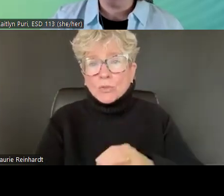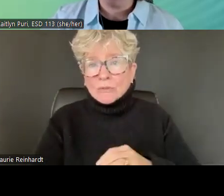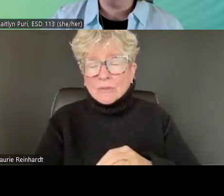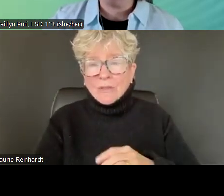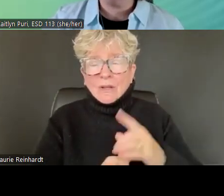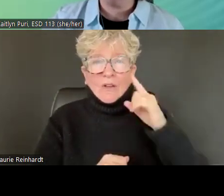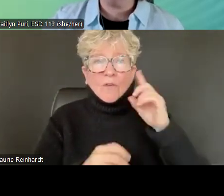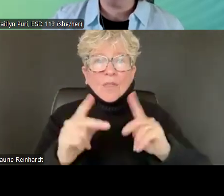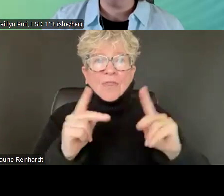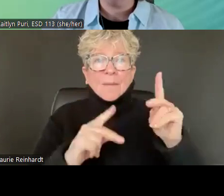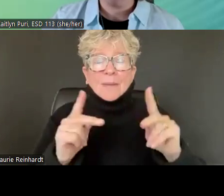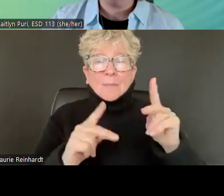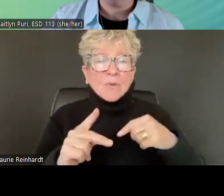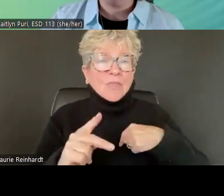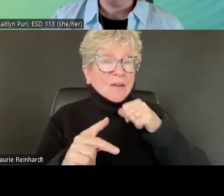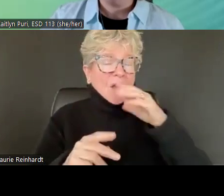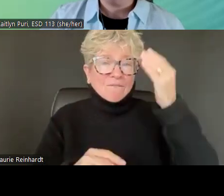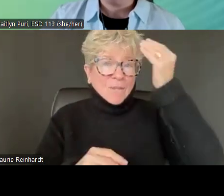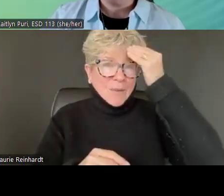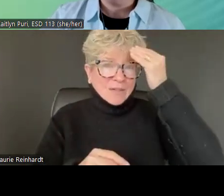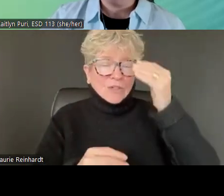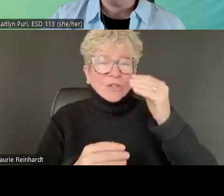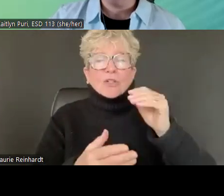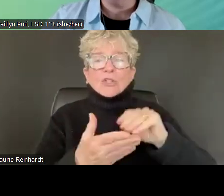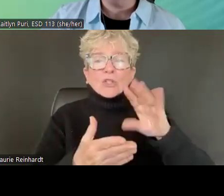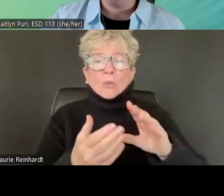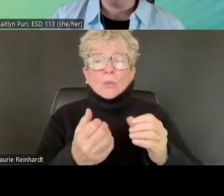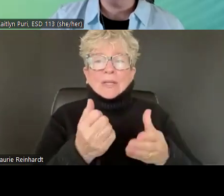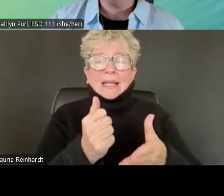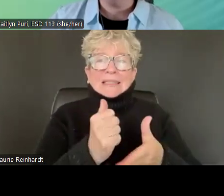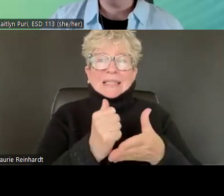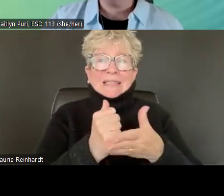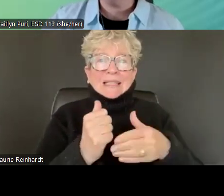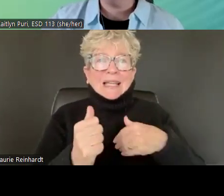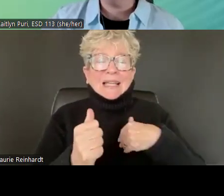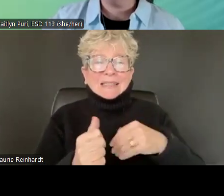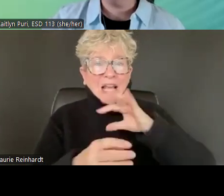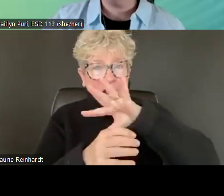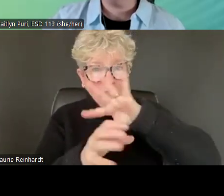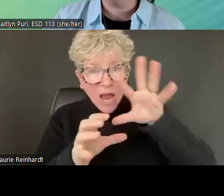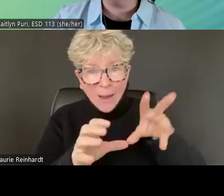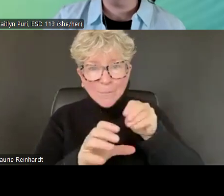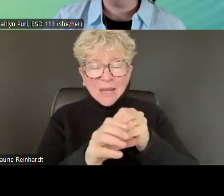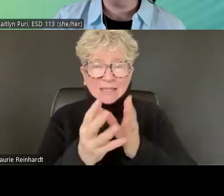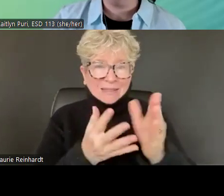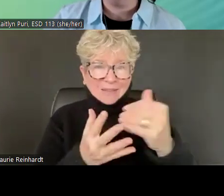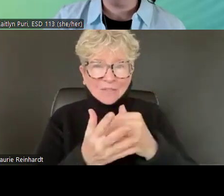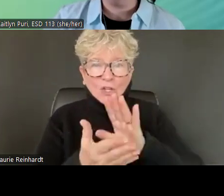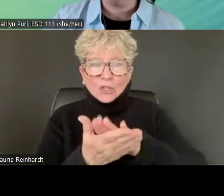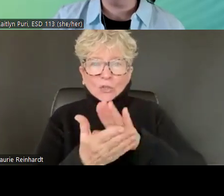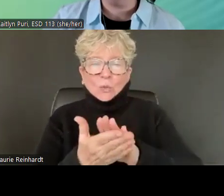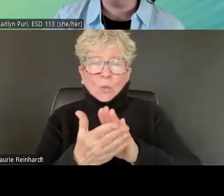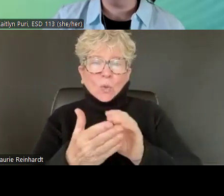aren't familiar, student assistance is a comprehensive school-based framework designed to provide a variety of